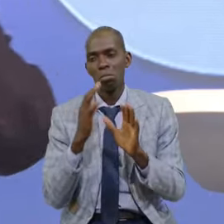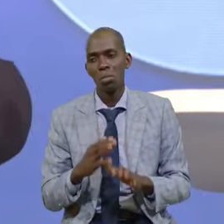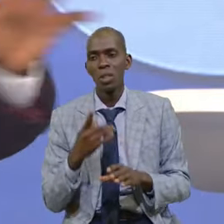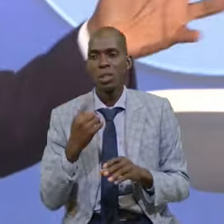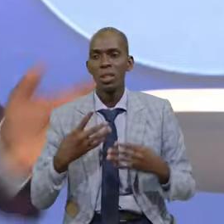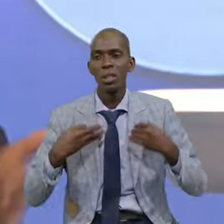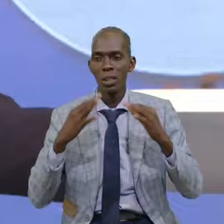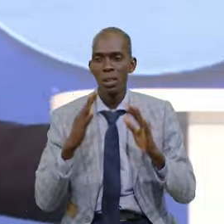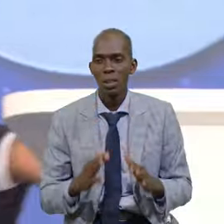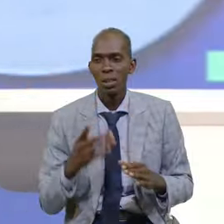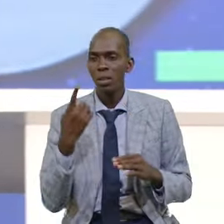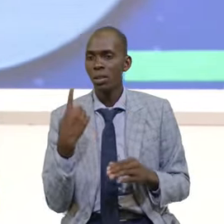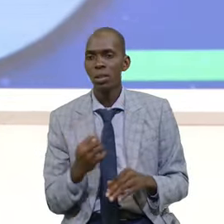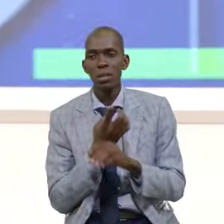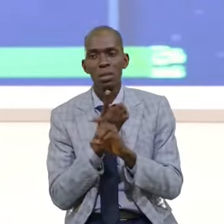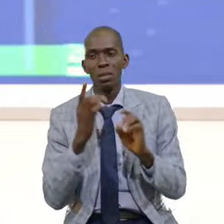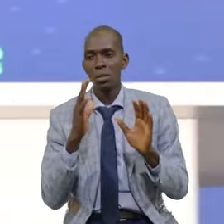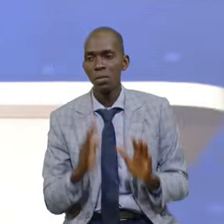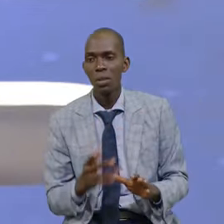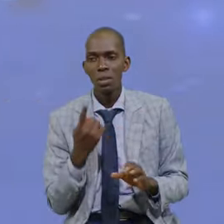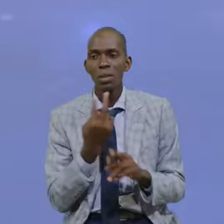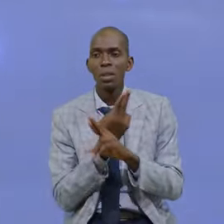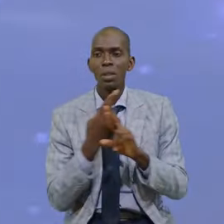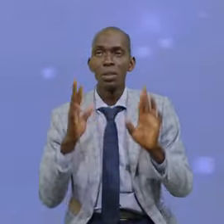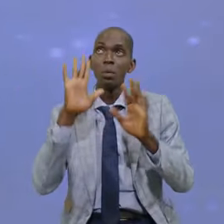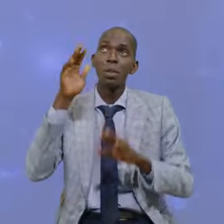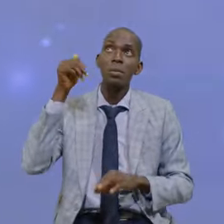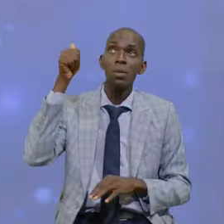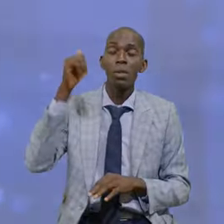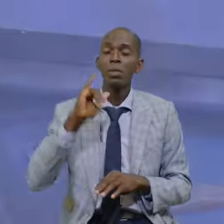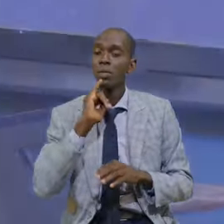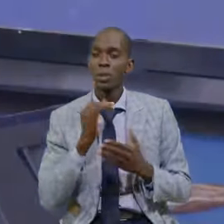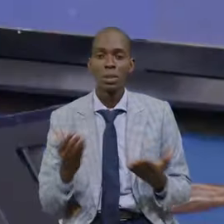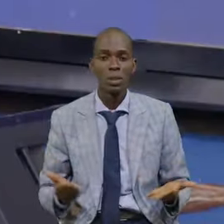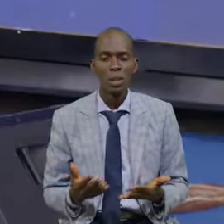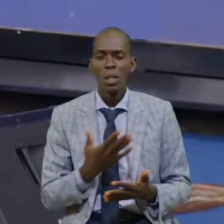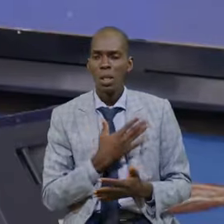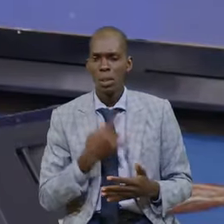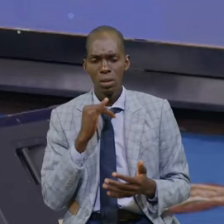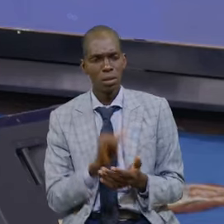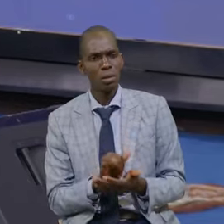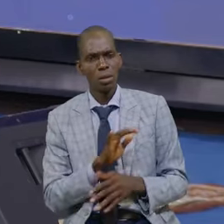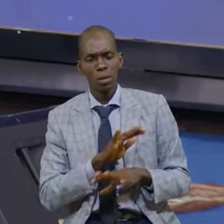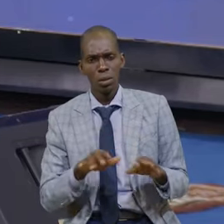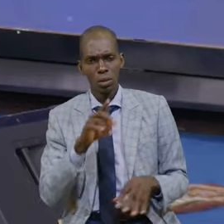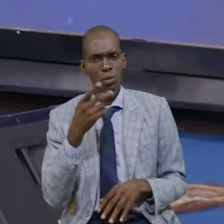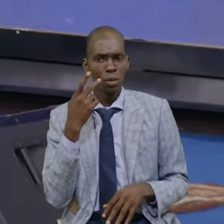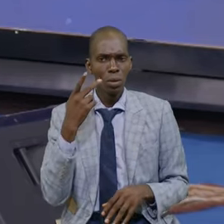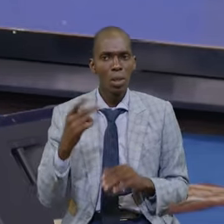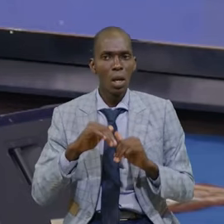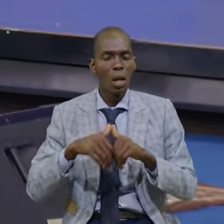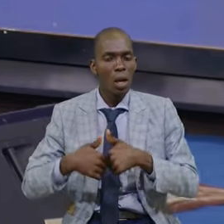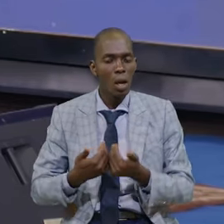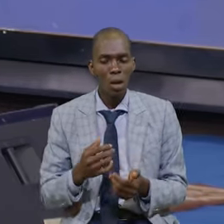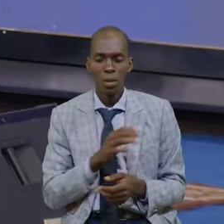the deliverer, the redeemer is here. And he says, didn't you see how he ministered to